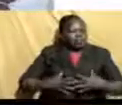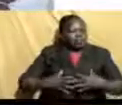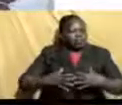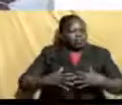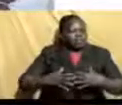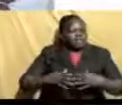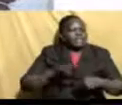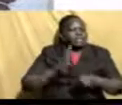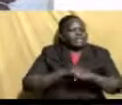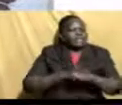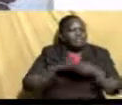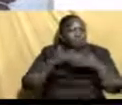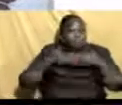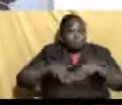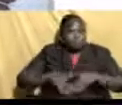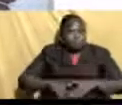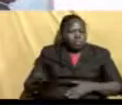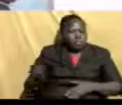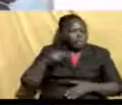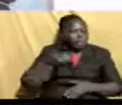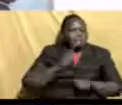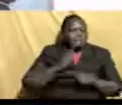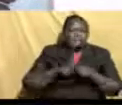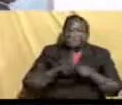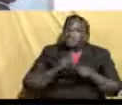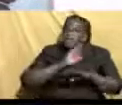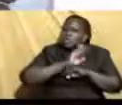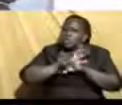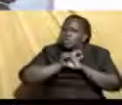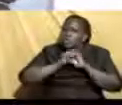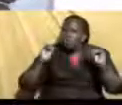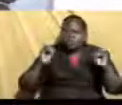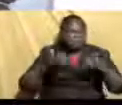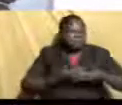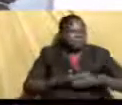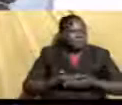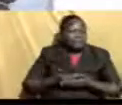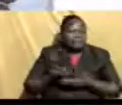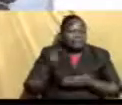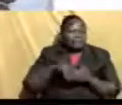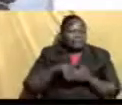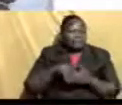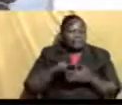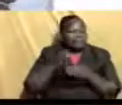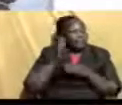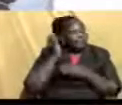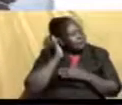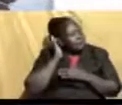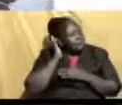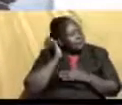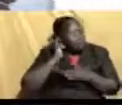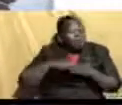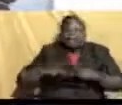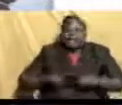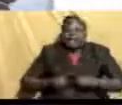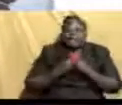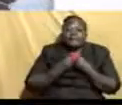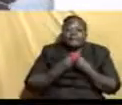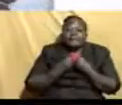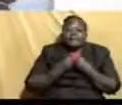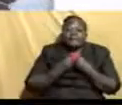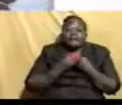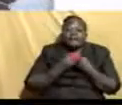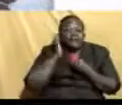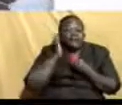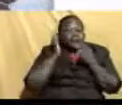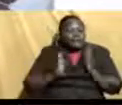when the time for delivery came, no baby came. And long before we had ultrasounds, what would happen is a patient would be